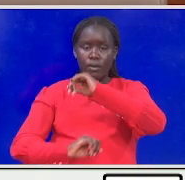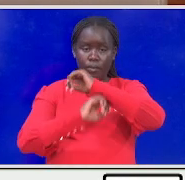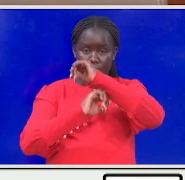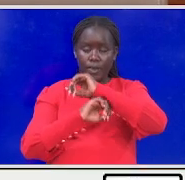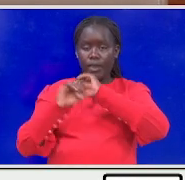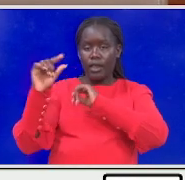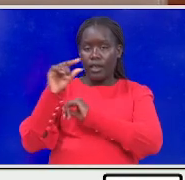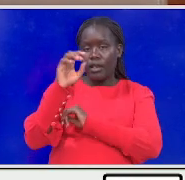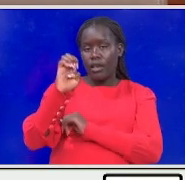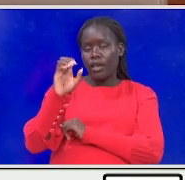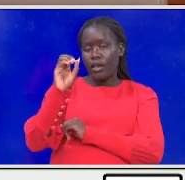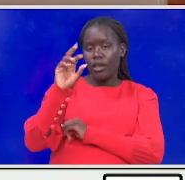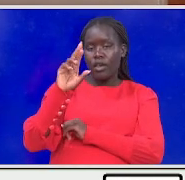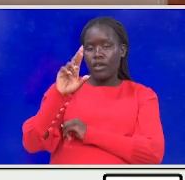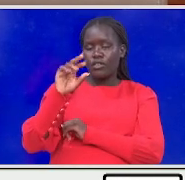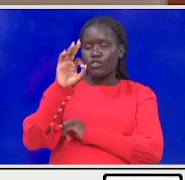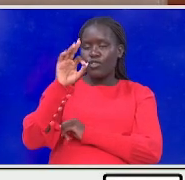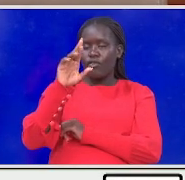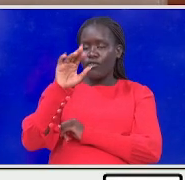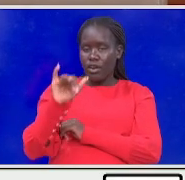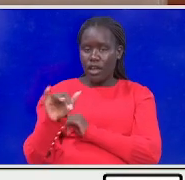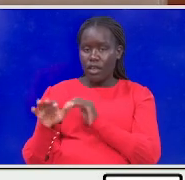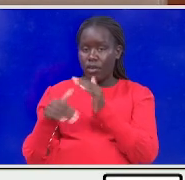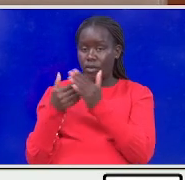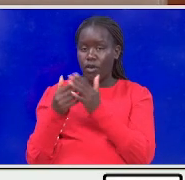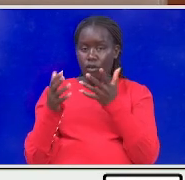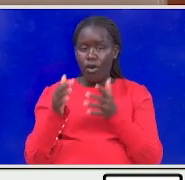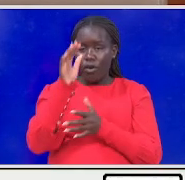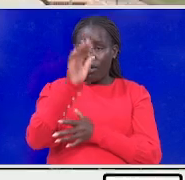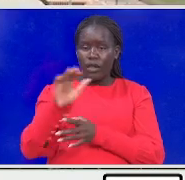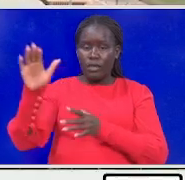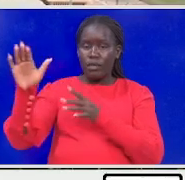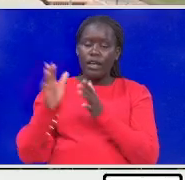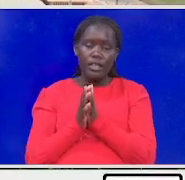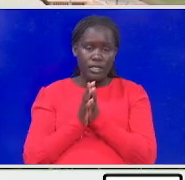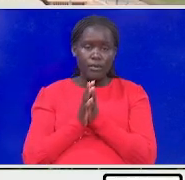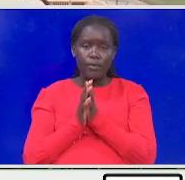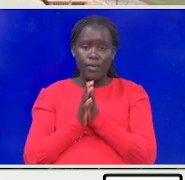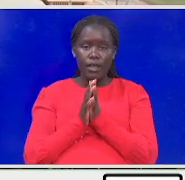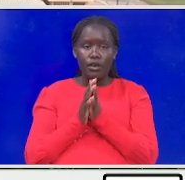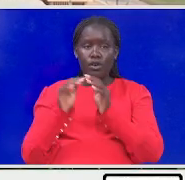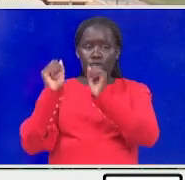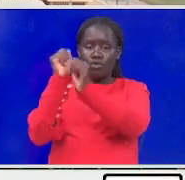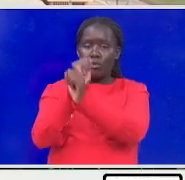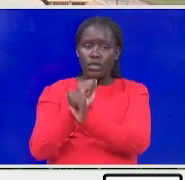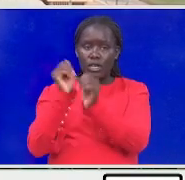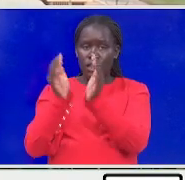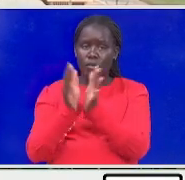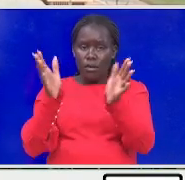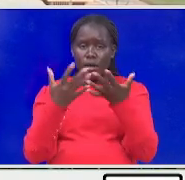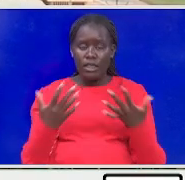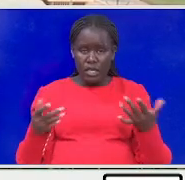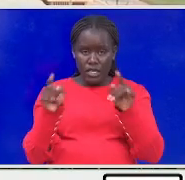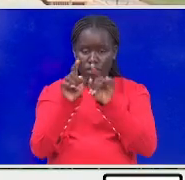Parliament Geoffrey Ruku, which outlines the provision for how an assembly is conducted to safeguard public property and protect lives.